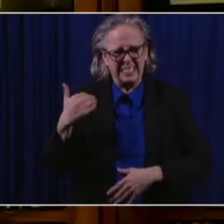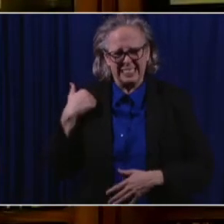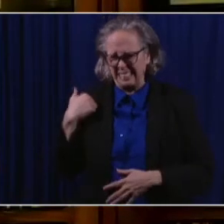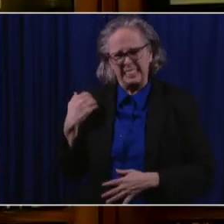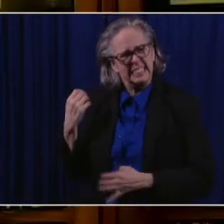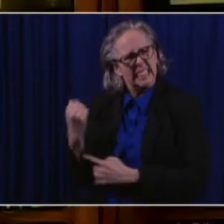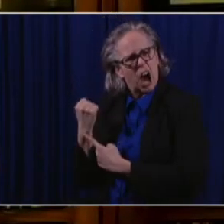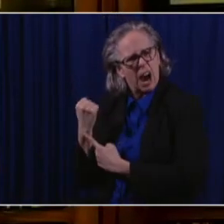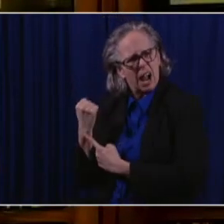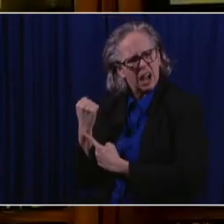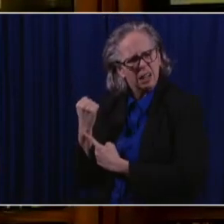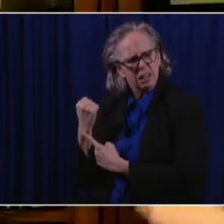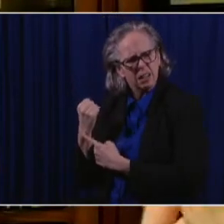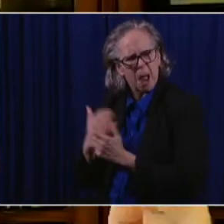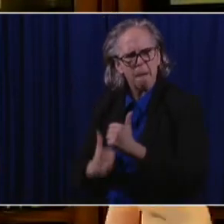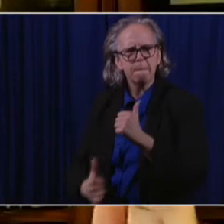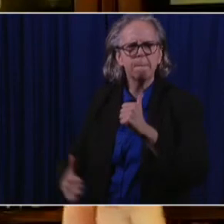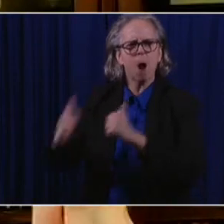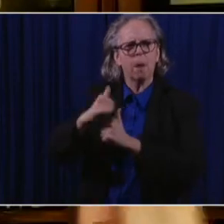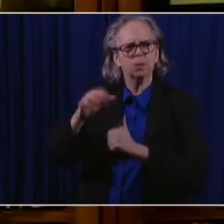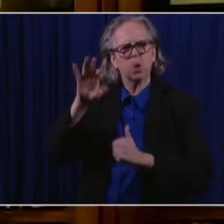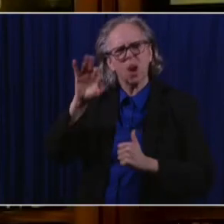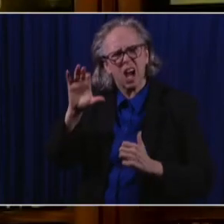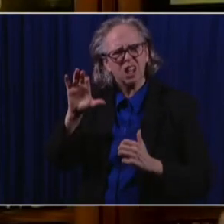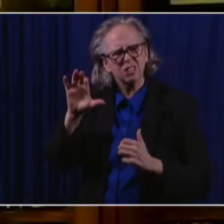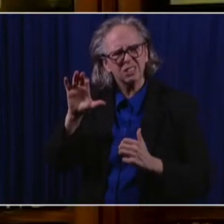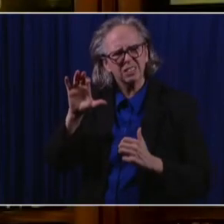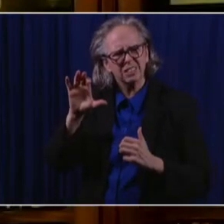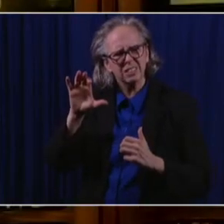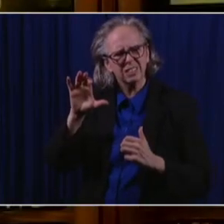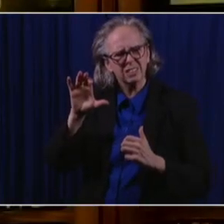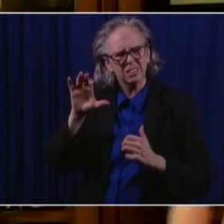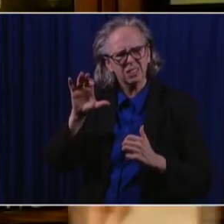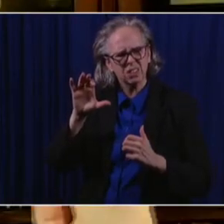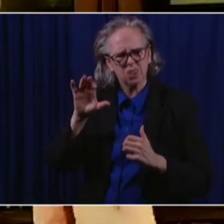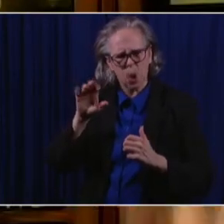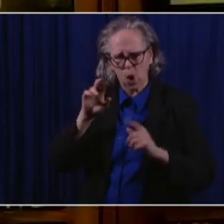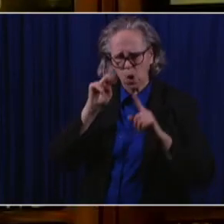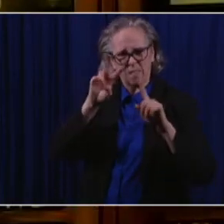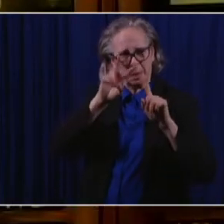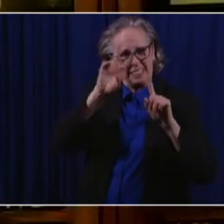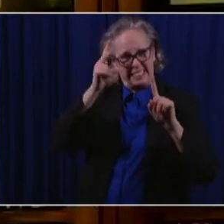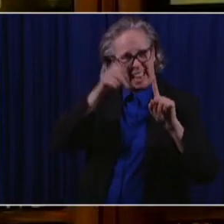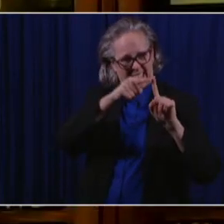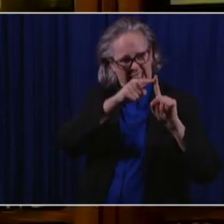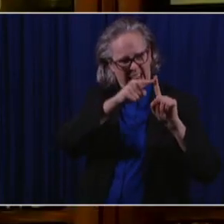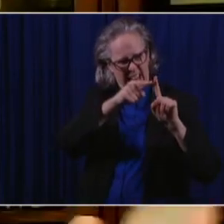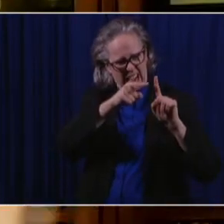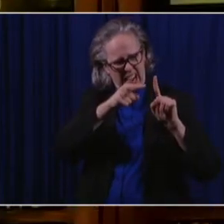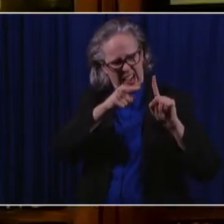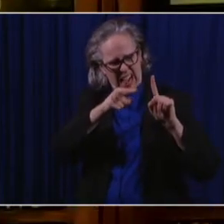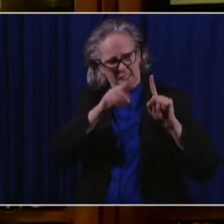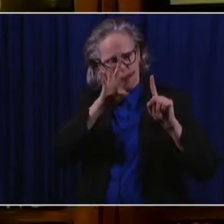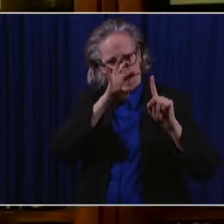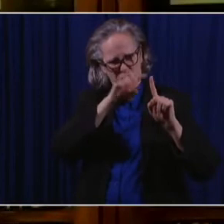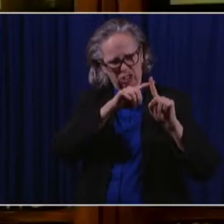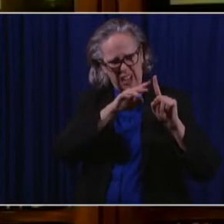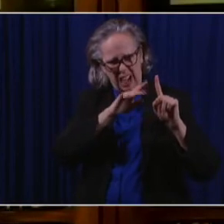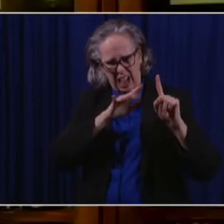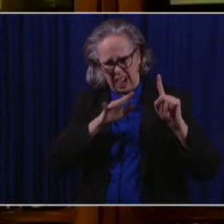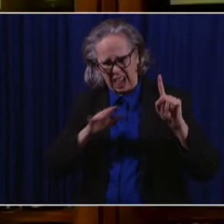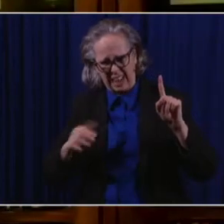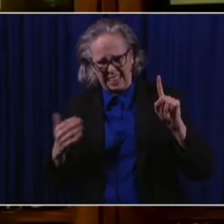crossed 900 patients for the first time. So going on November 2nd, the day before Election Day, to cross 400 patients. Now we're